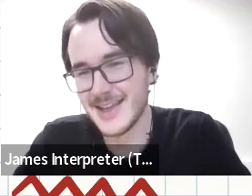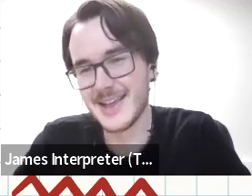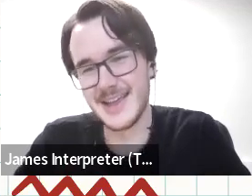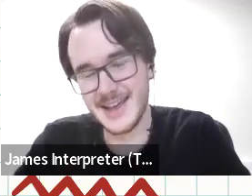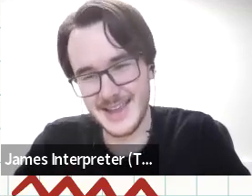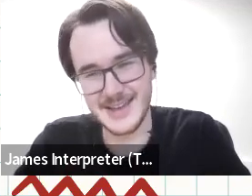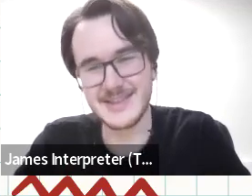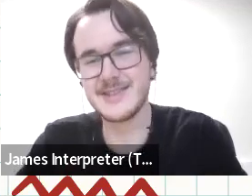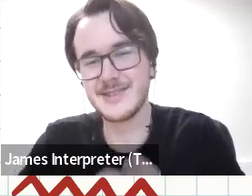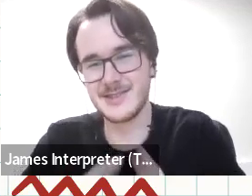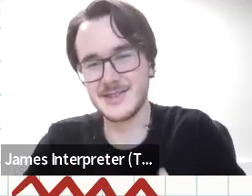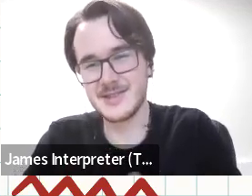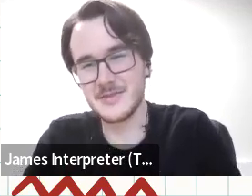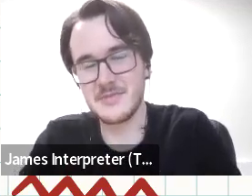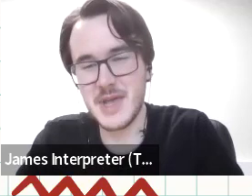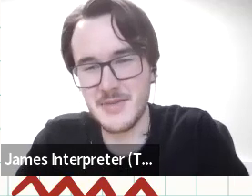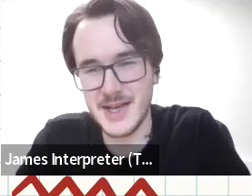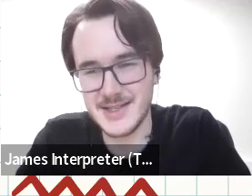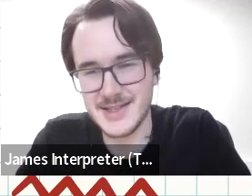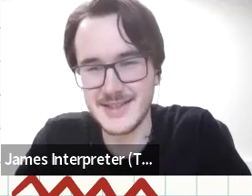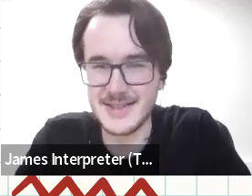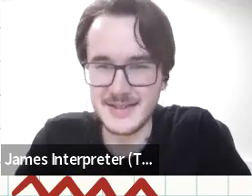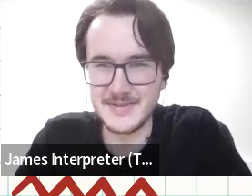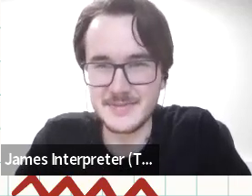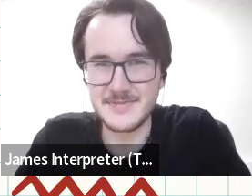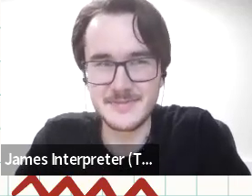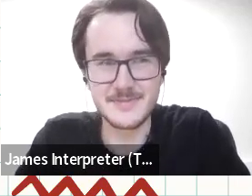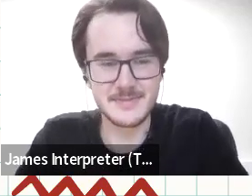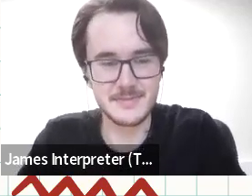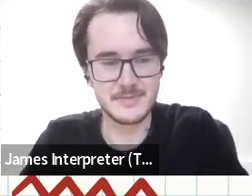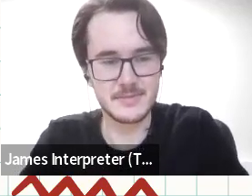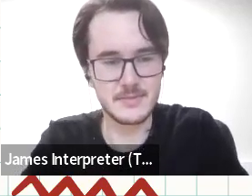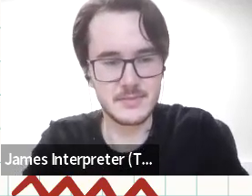attitude, again, just make it pleasant.